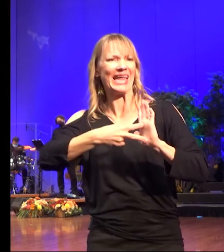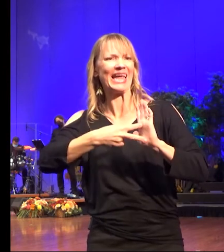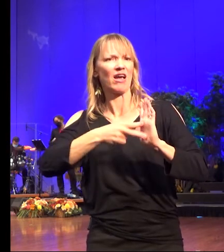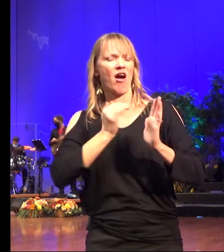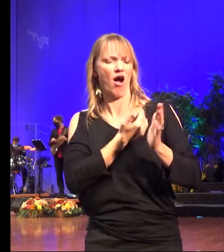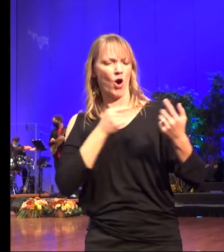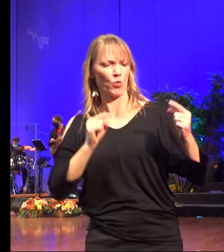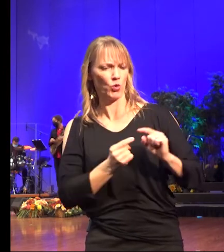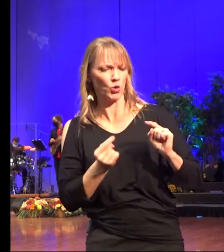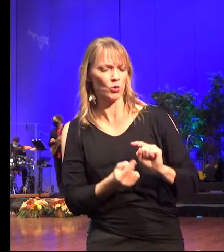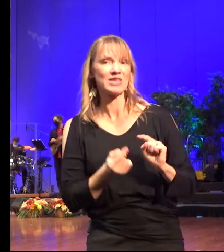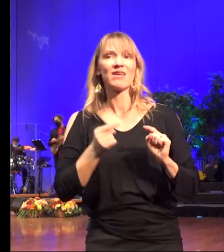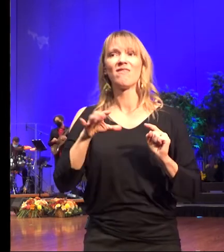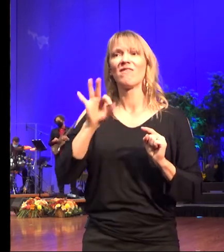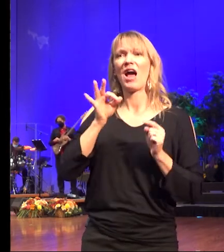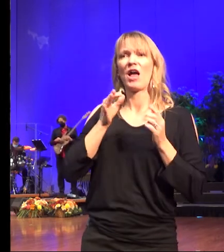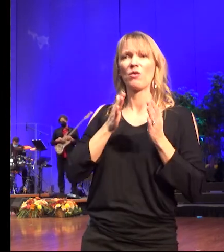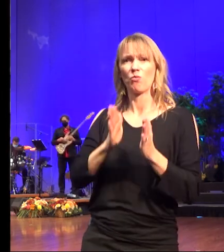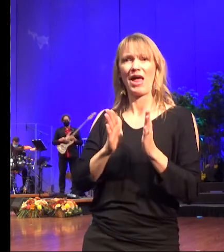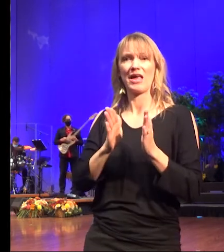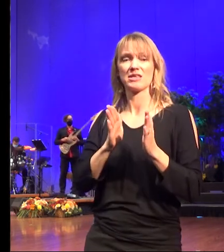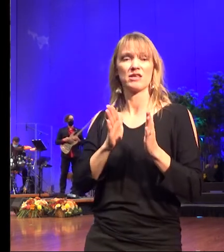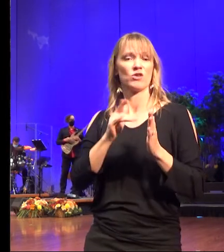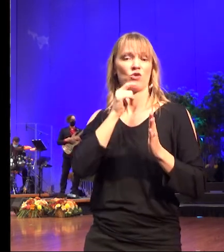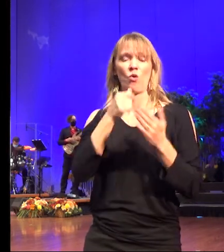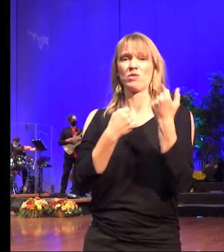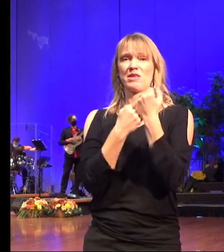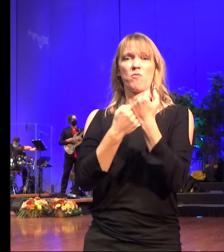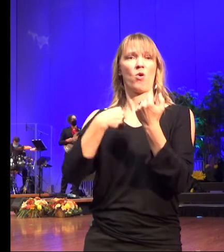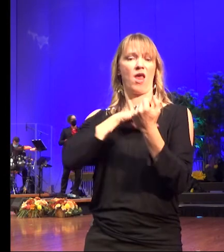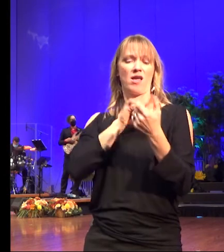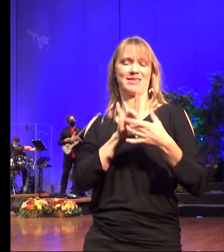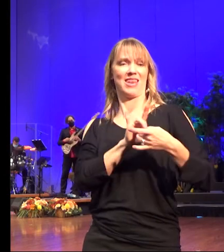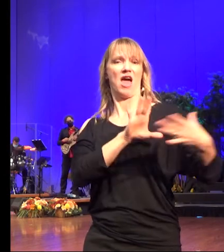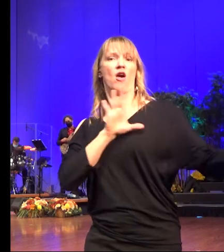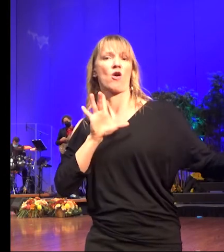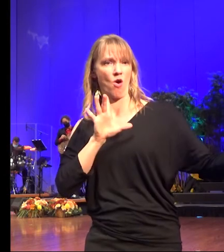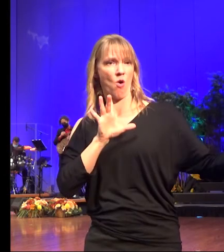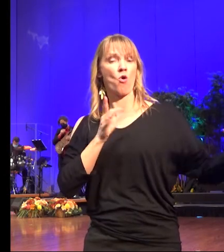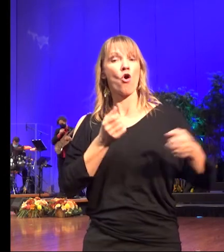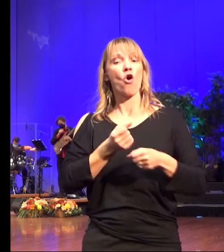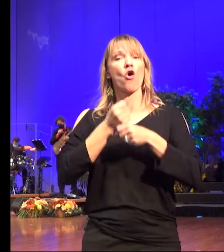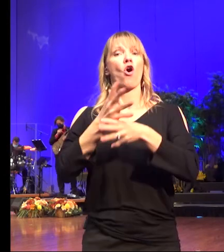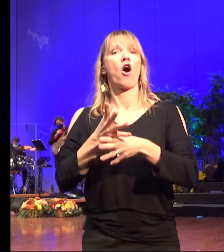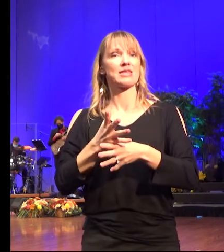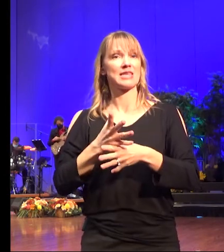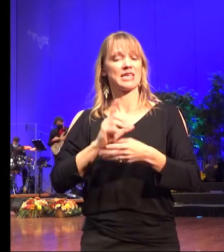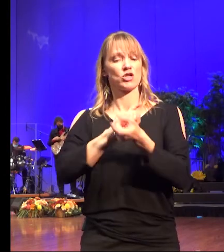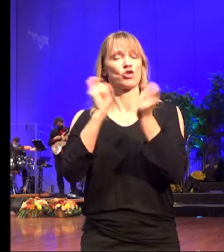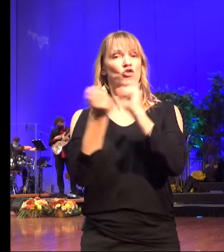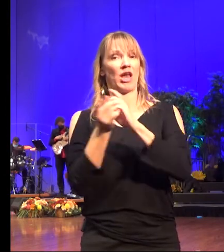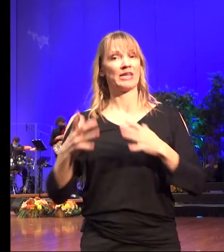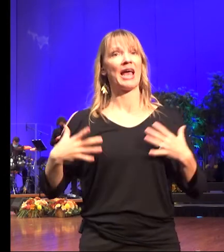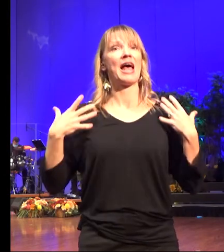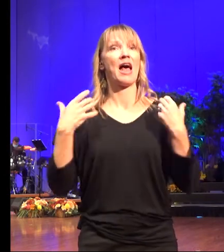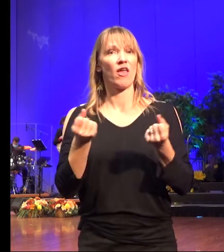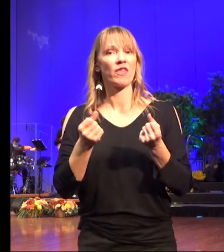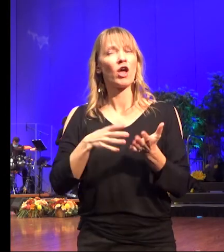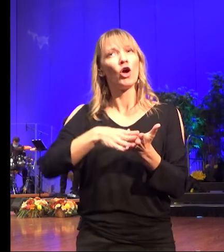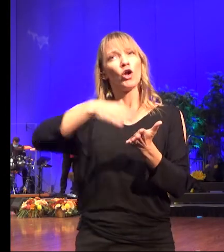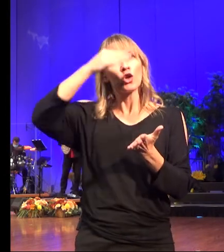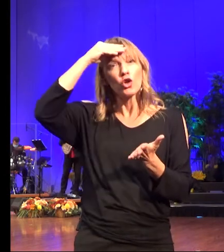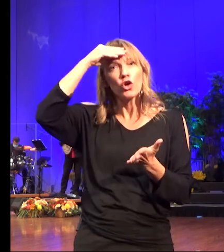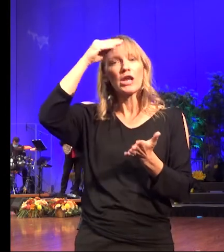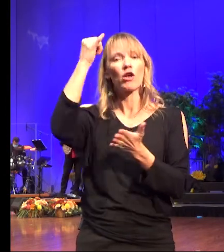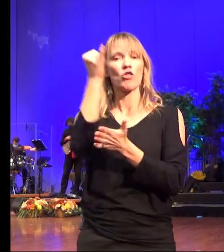wounding, when we find ways to release what does not serve us, we bring about healthy change, learning